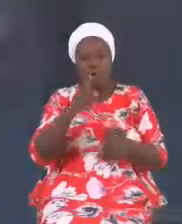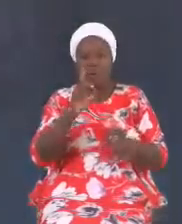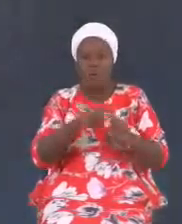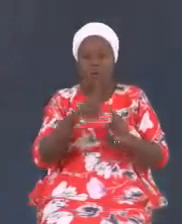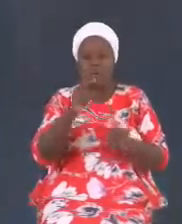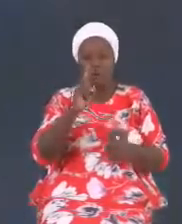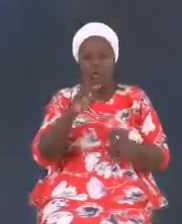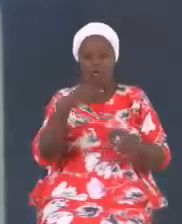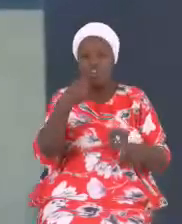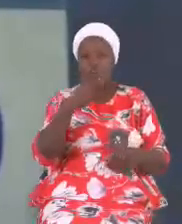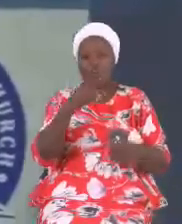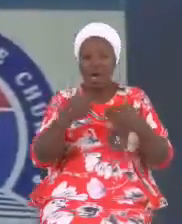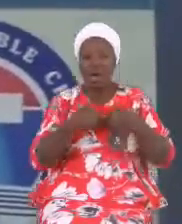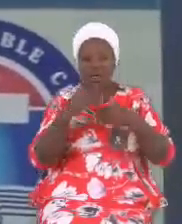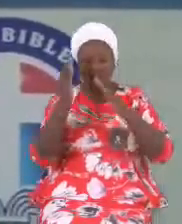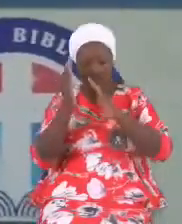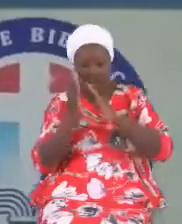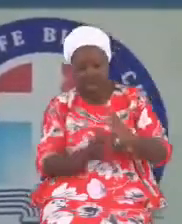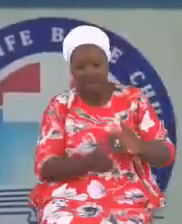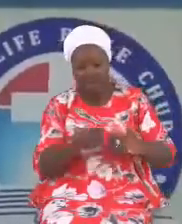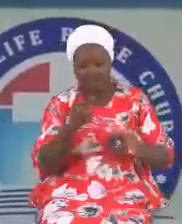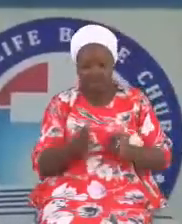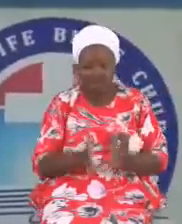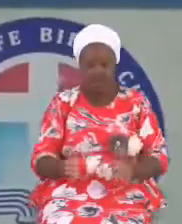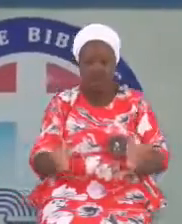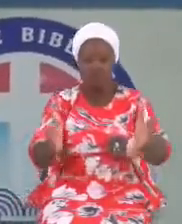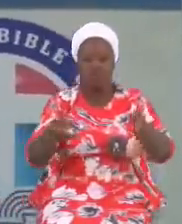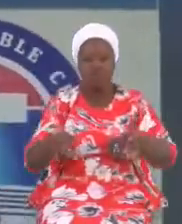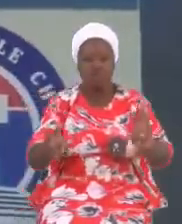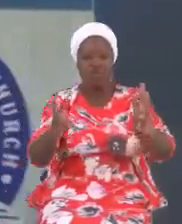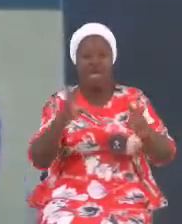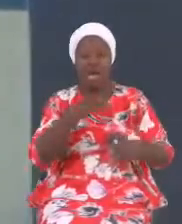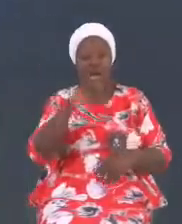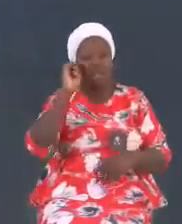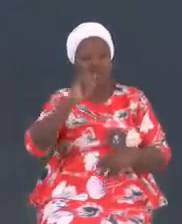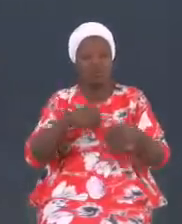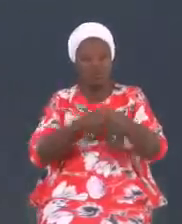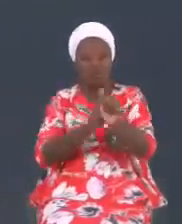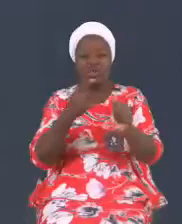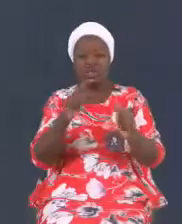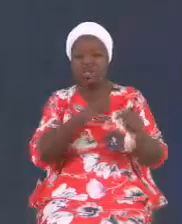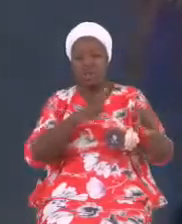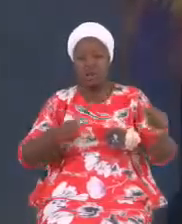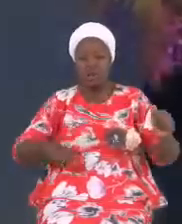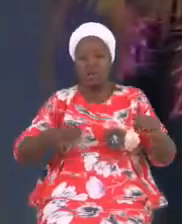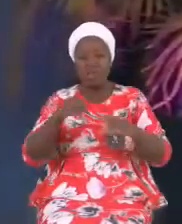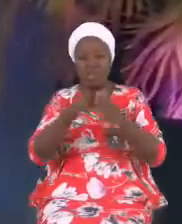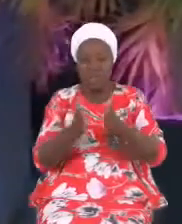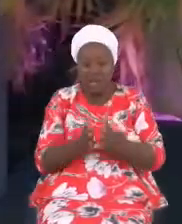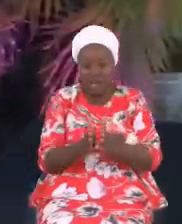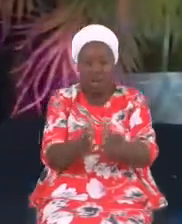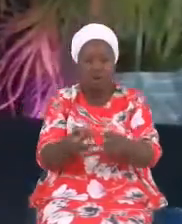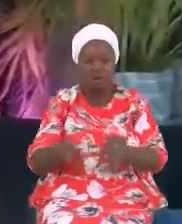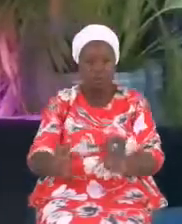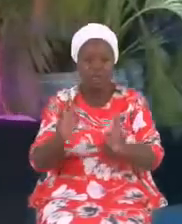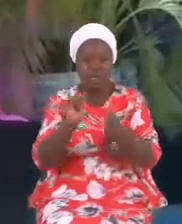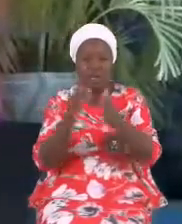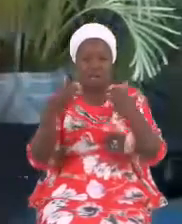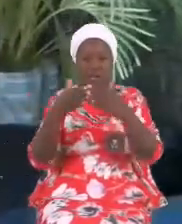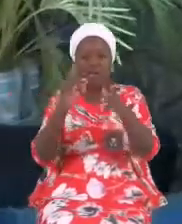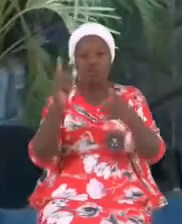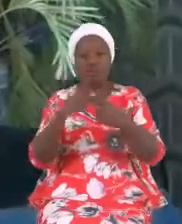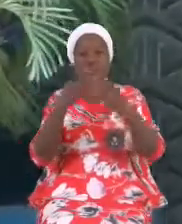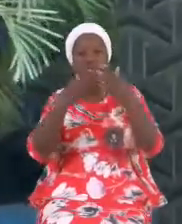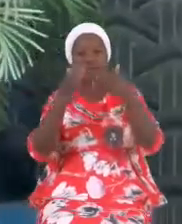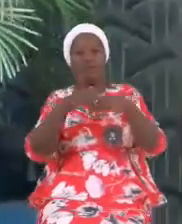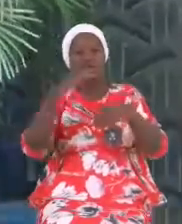left the broad way and is following the Lord in the narrow way that leads to heaven.